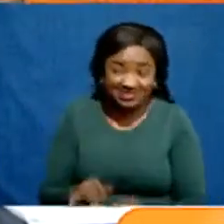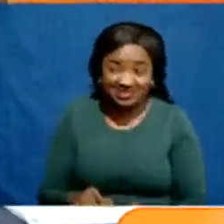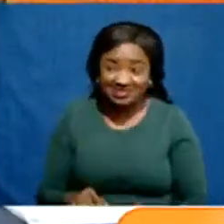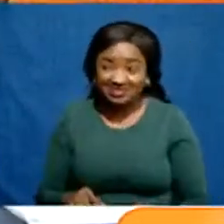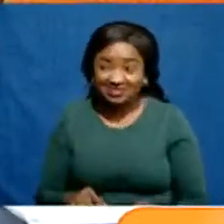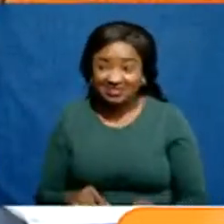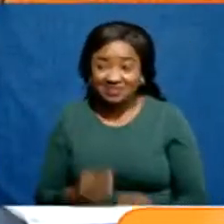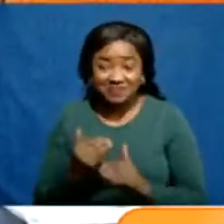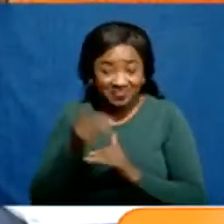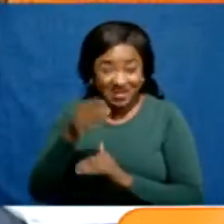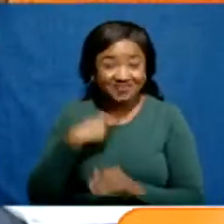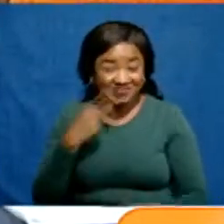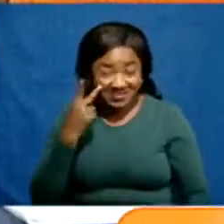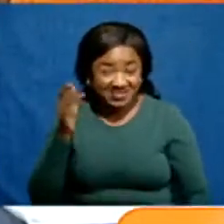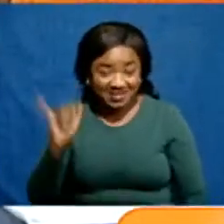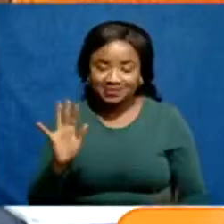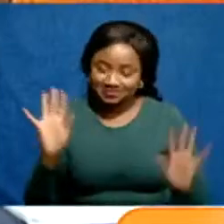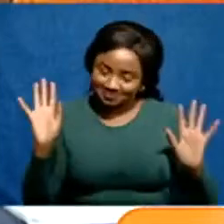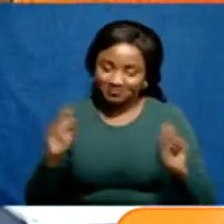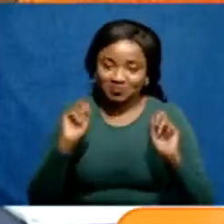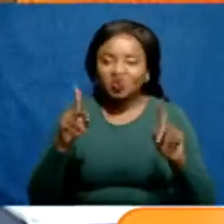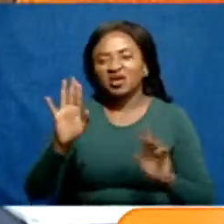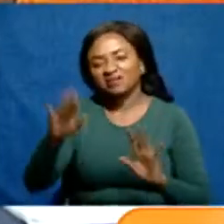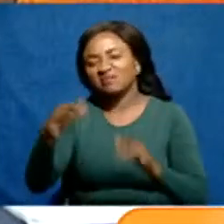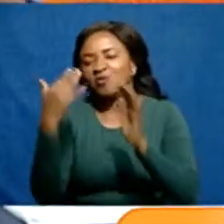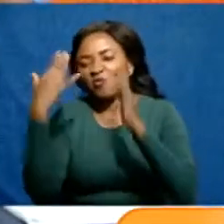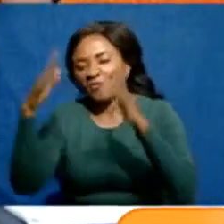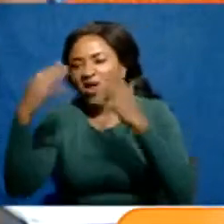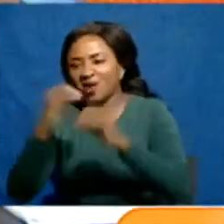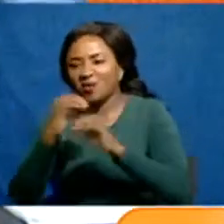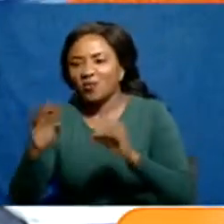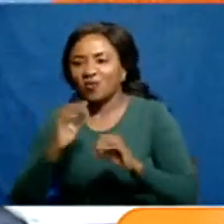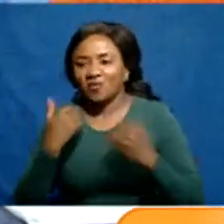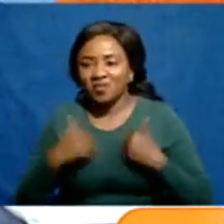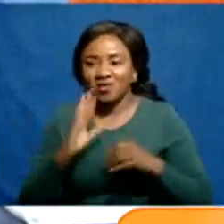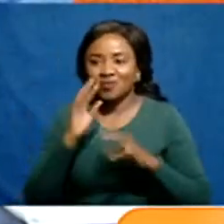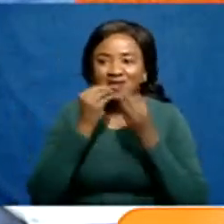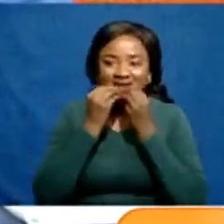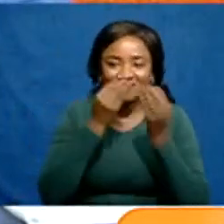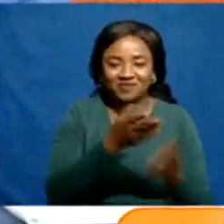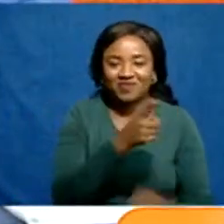All right. After seeing that? I'll convince him as we... Yeah? Okay. Now...